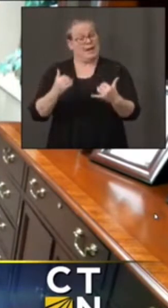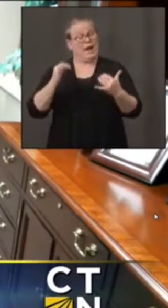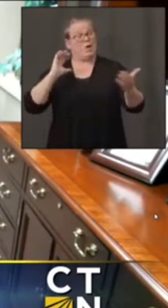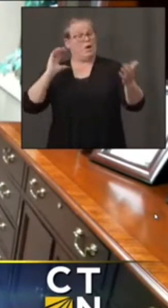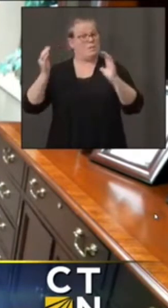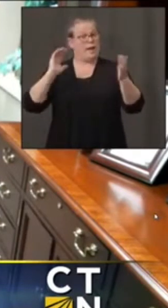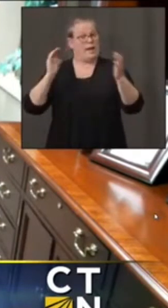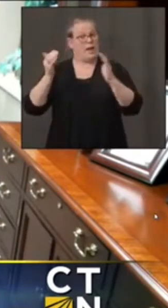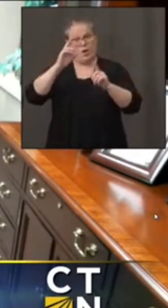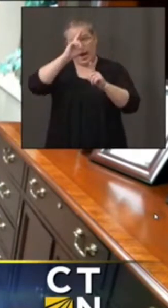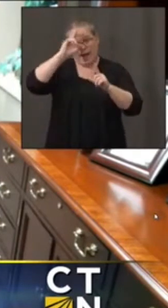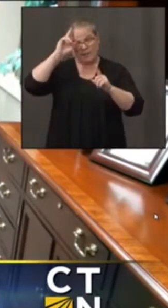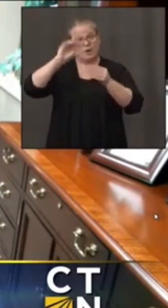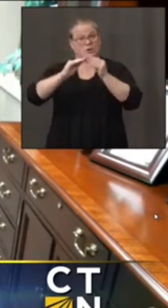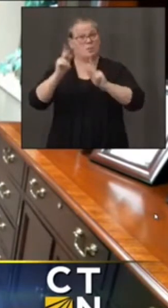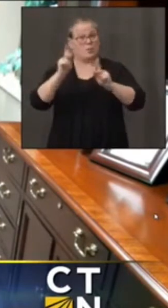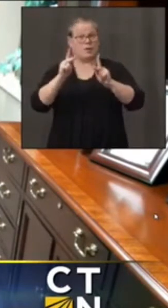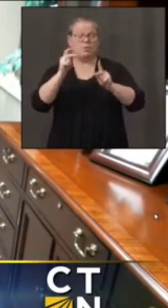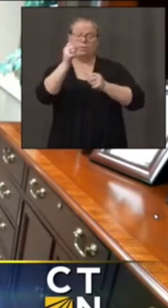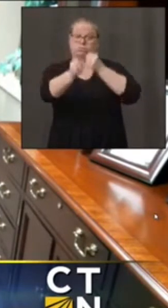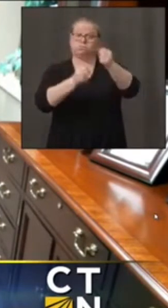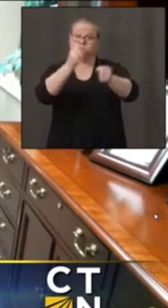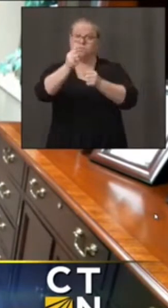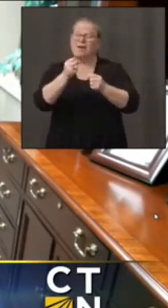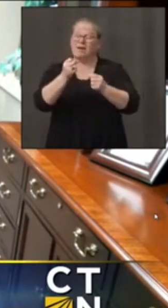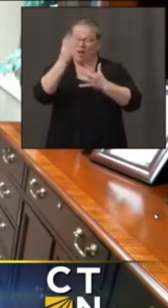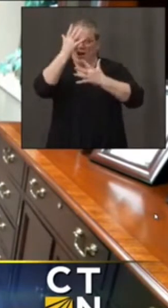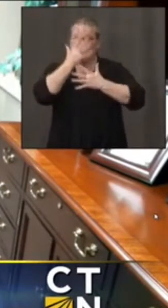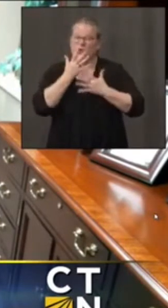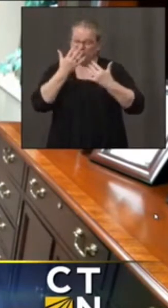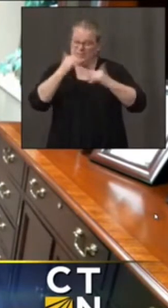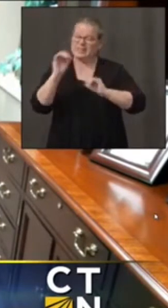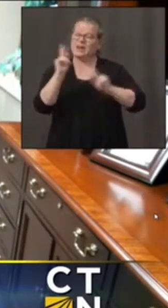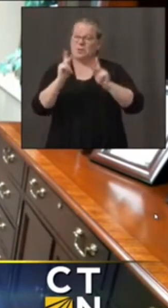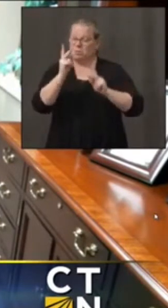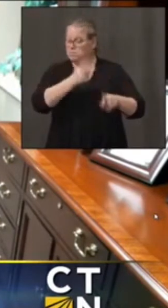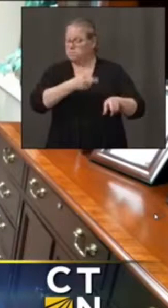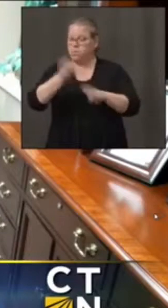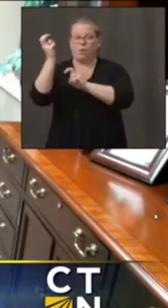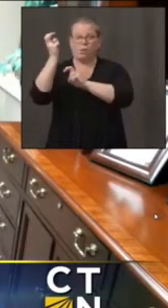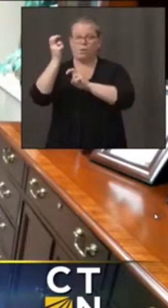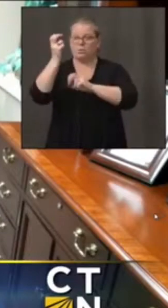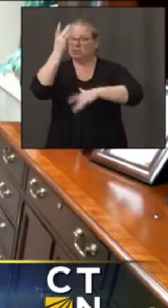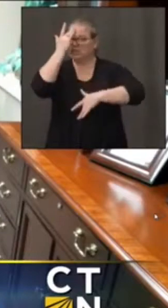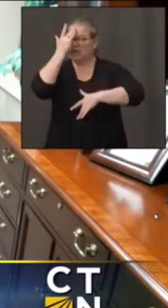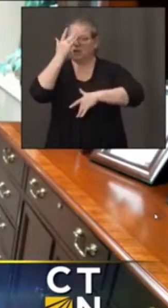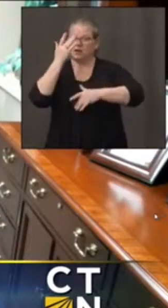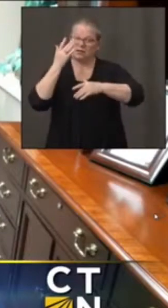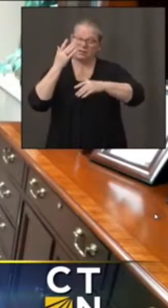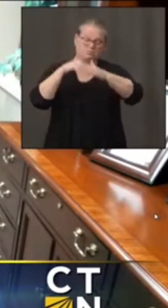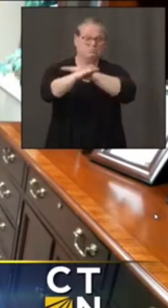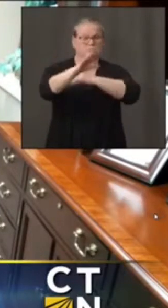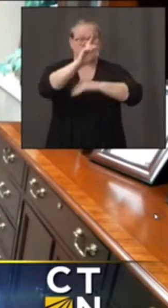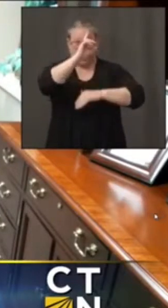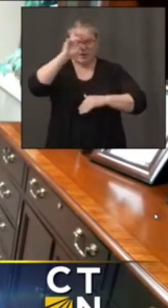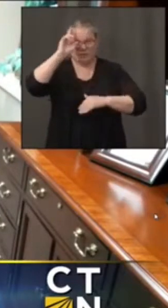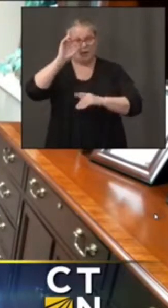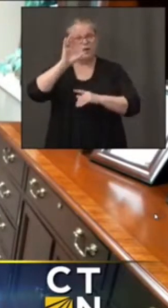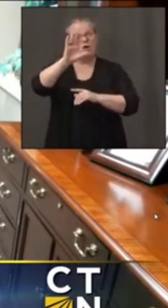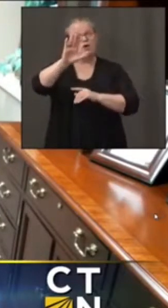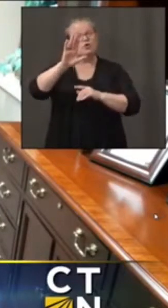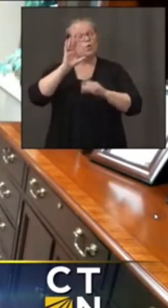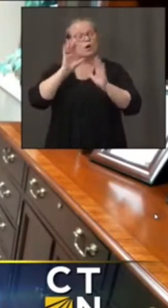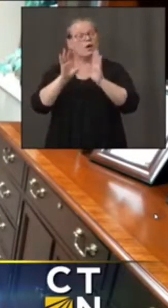and unfortunately we are still seeing hospitalized individuals, as you showed in your graph just a moment ago, we have